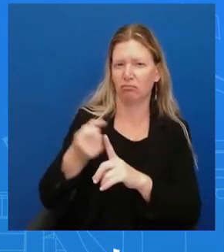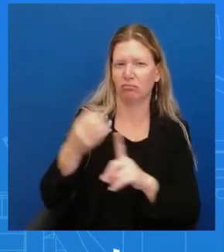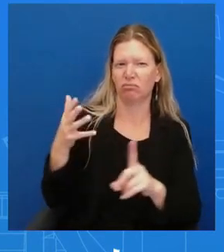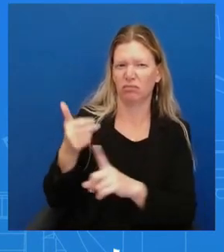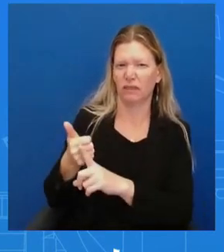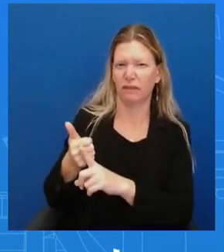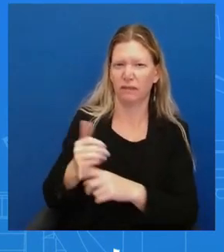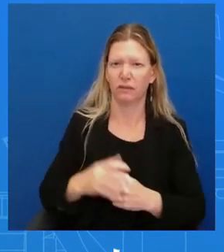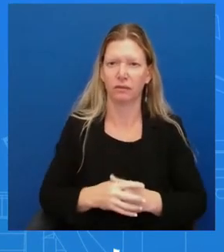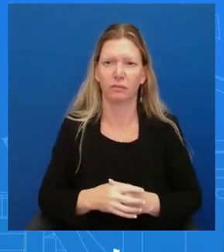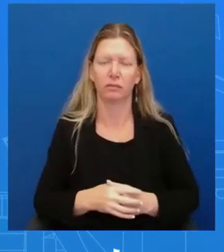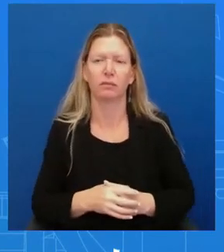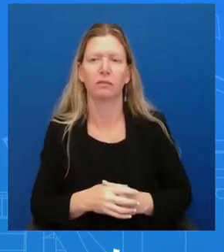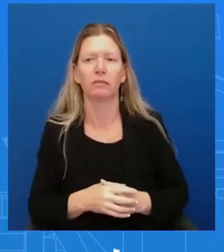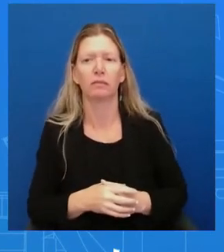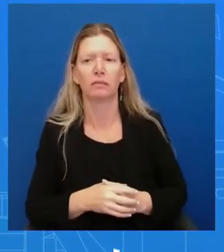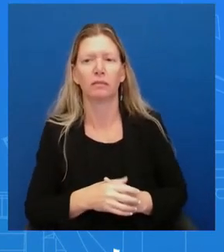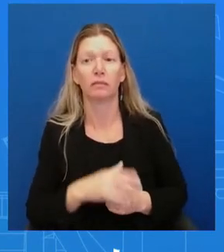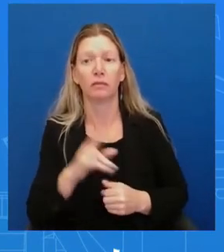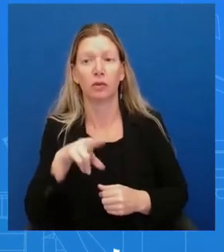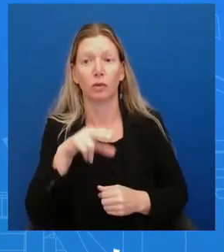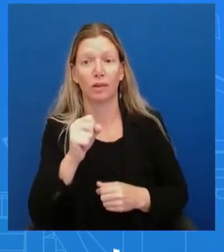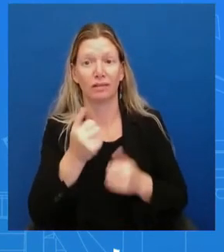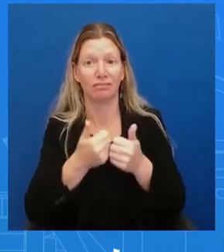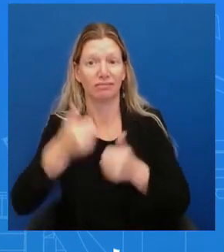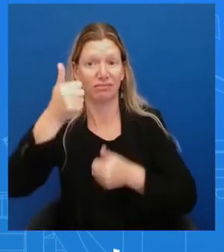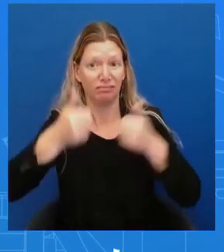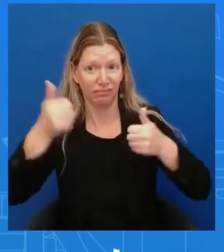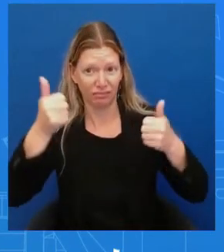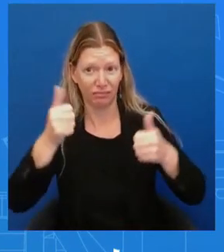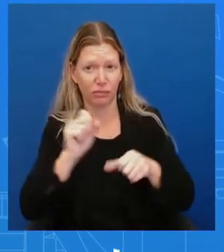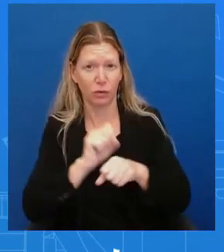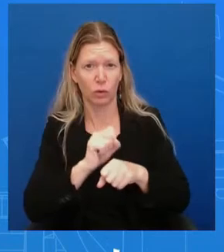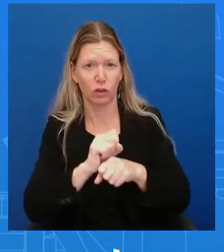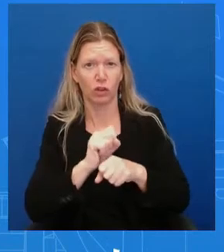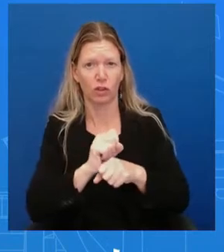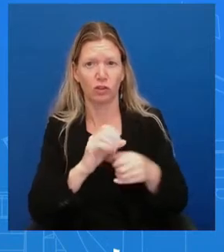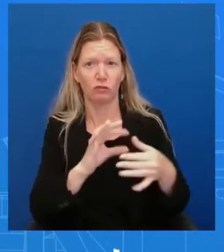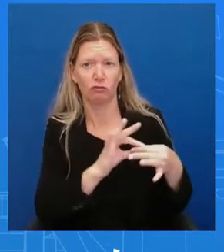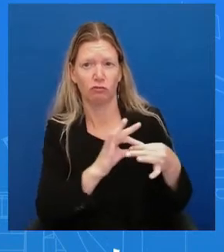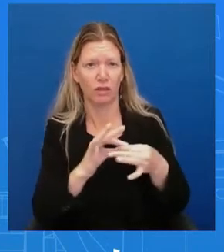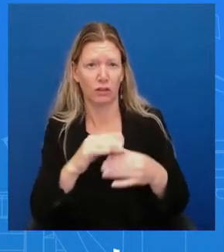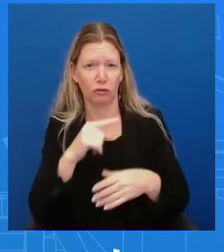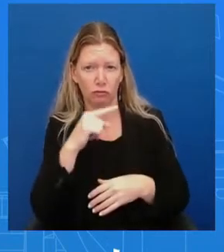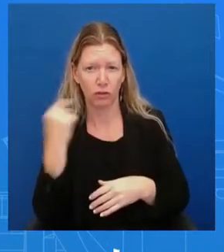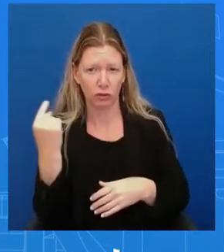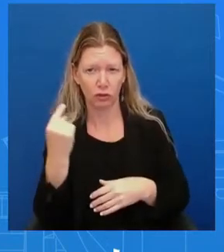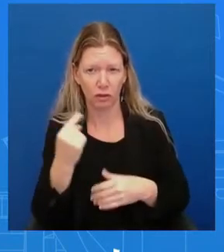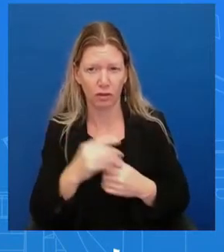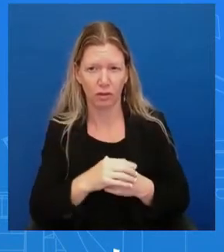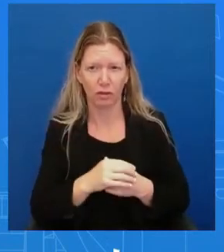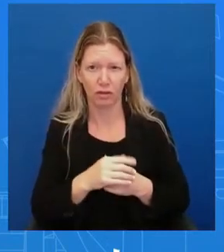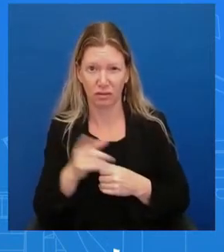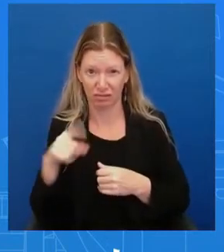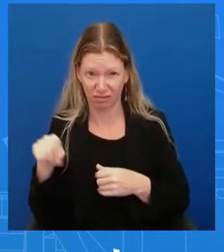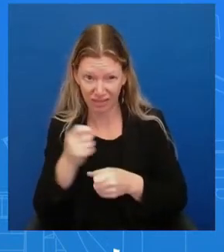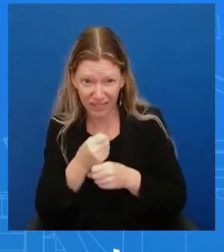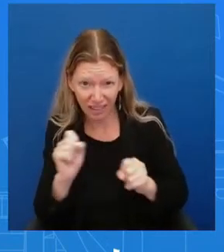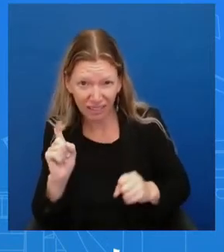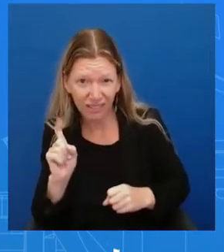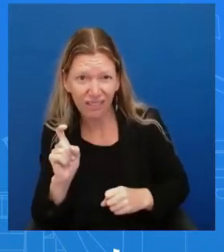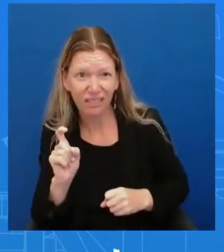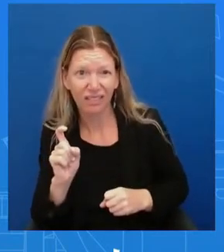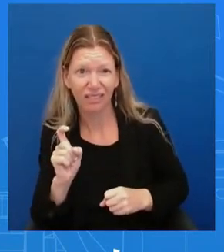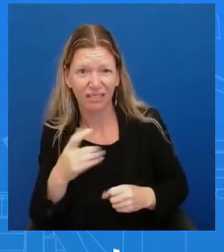issues related to Russia, particularly overseas, are they safe? Look, we are going to continue to emphasize the importance